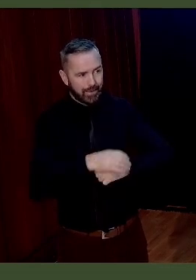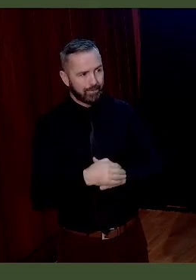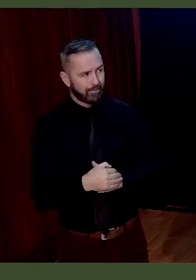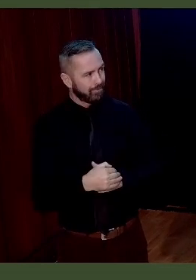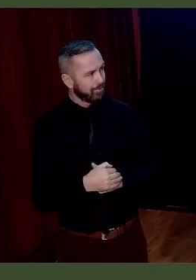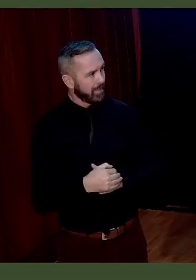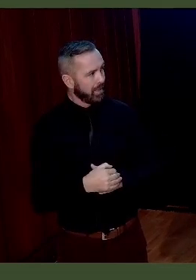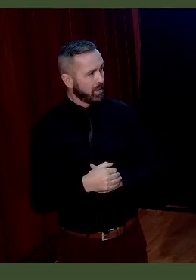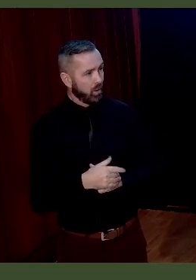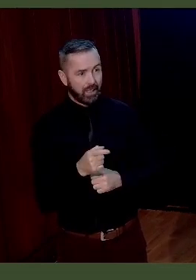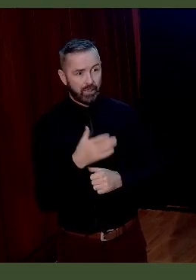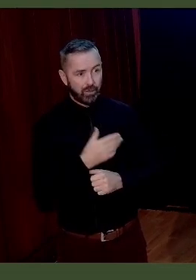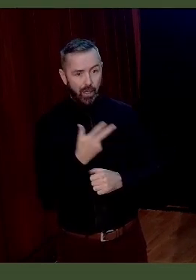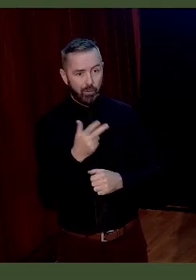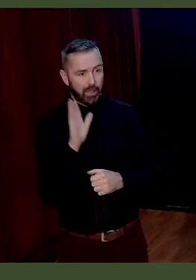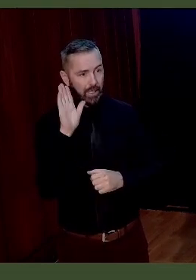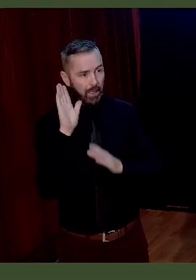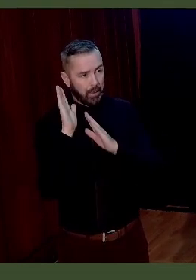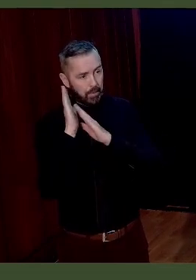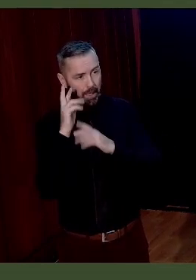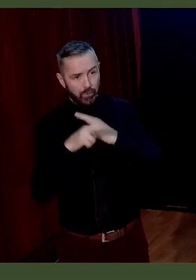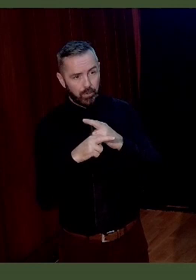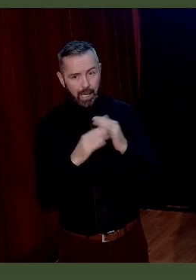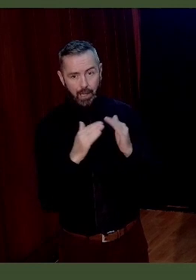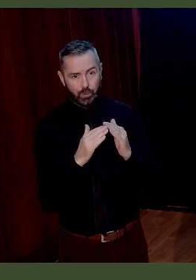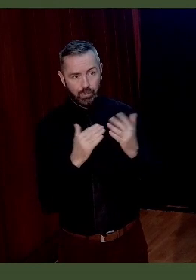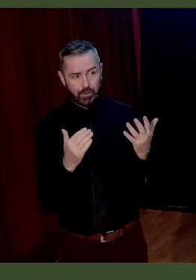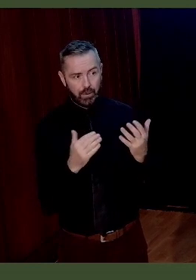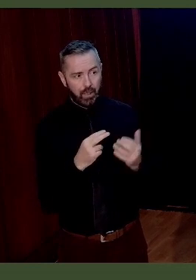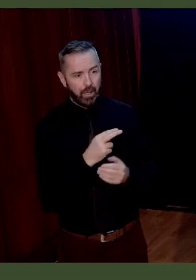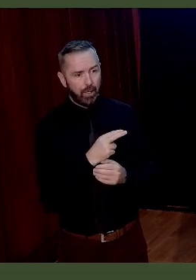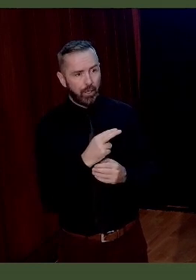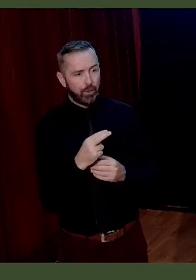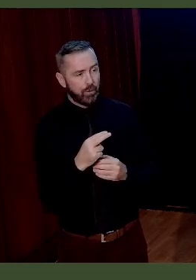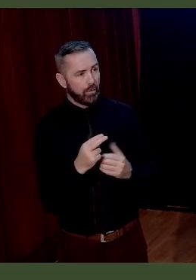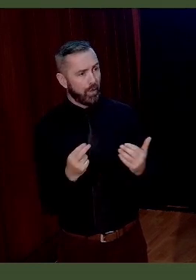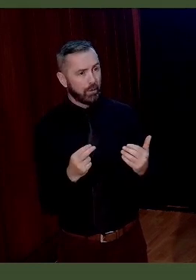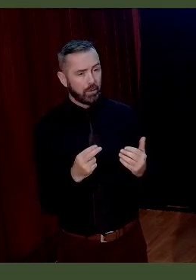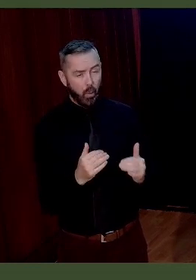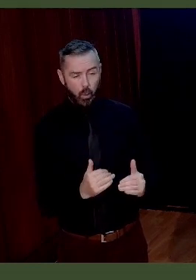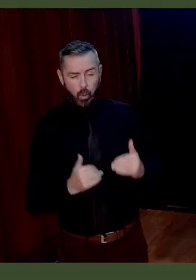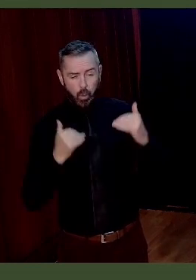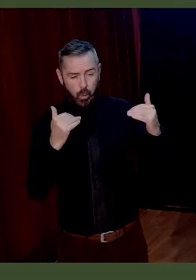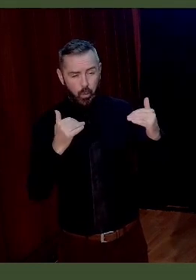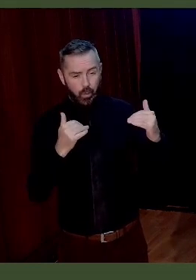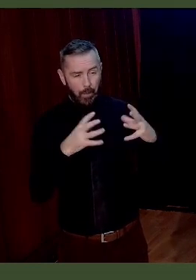that's a three-bedroomed terraced house. Not exactly palatial, but not small